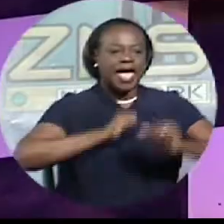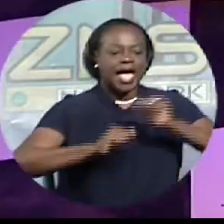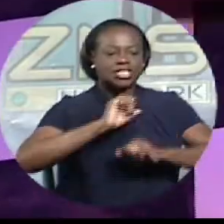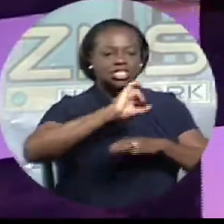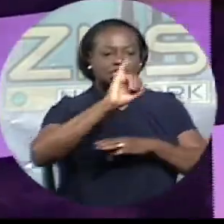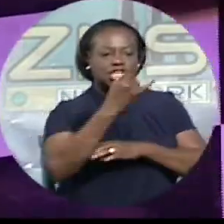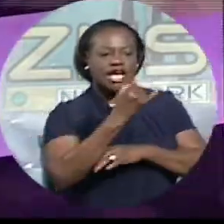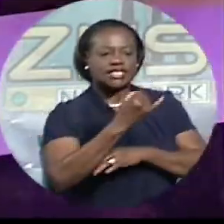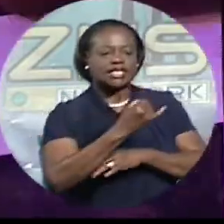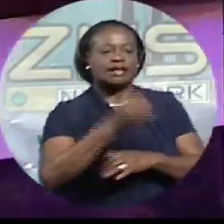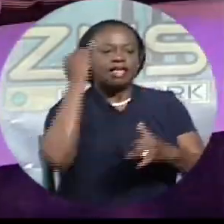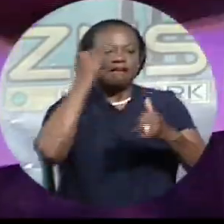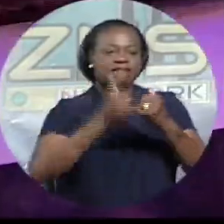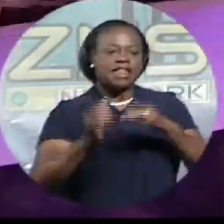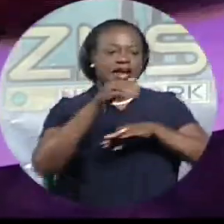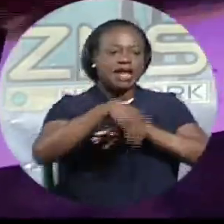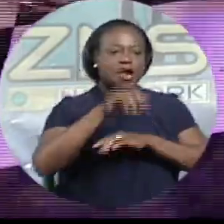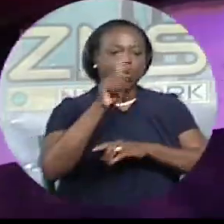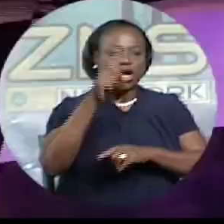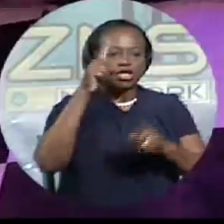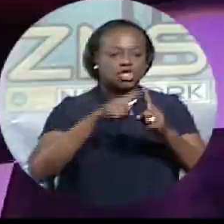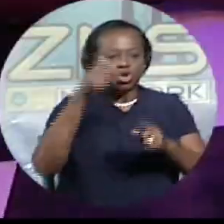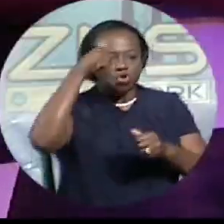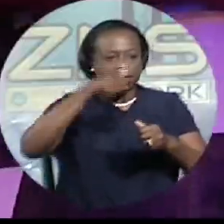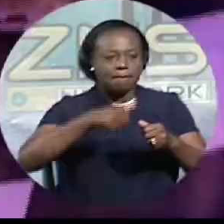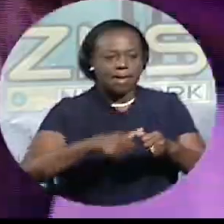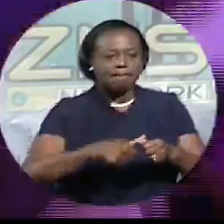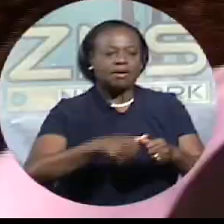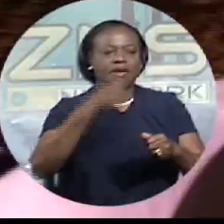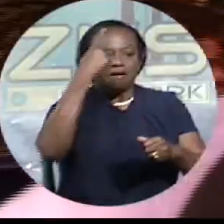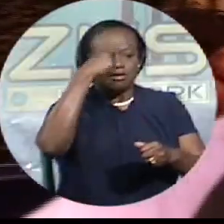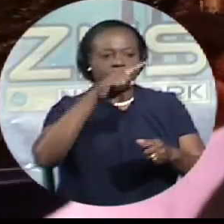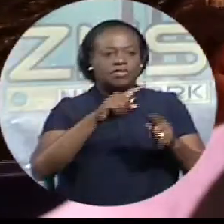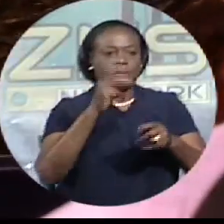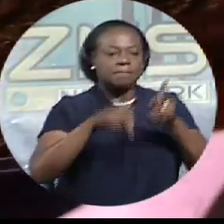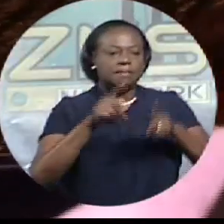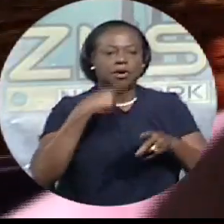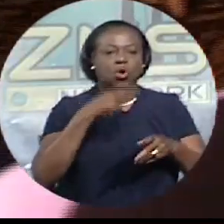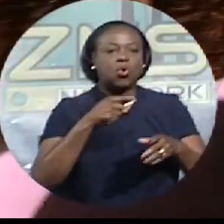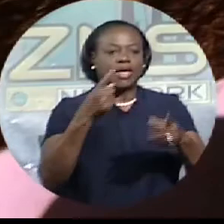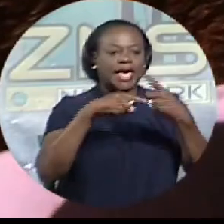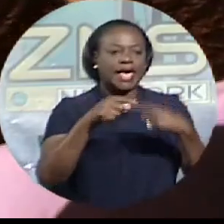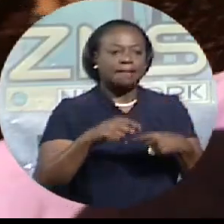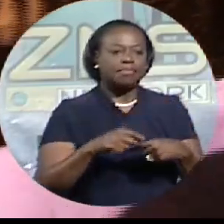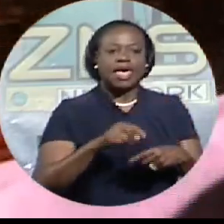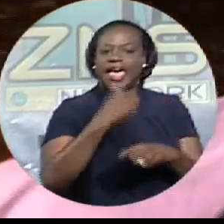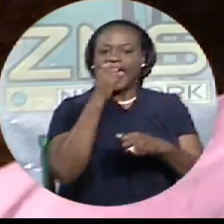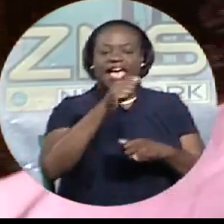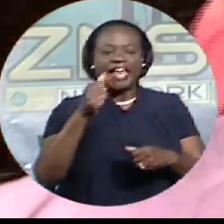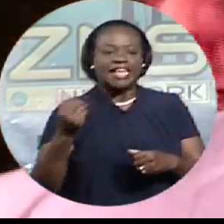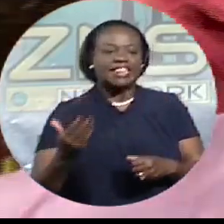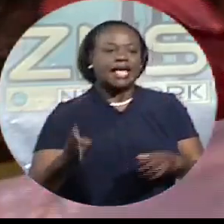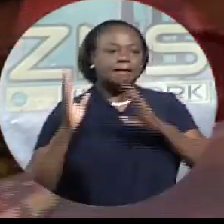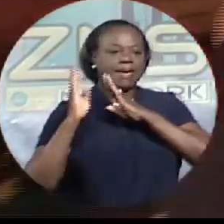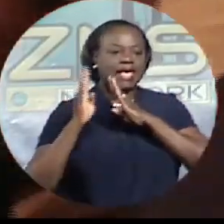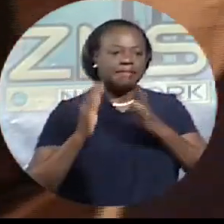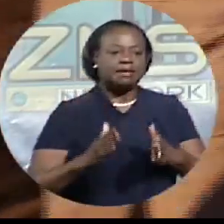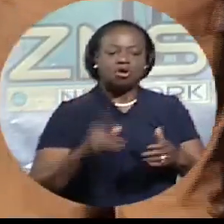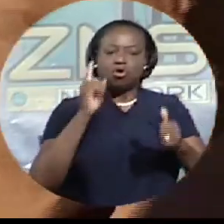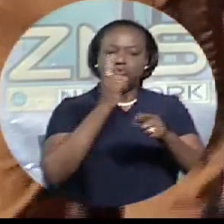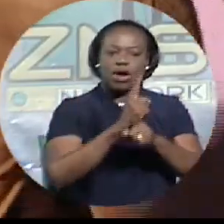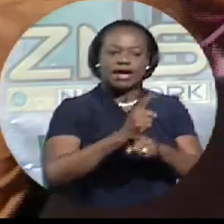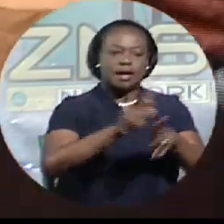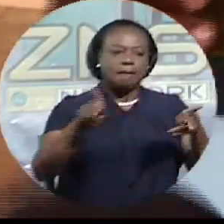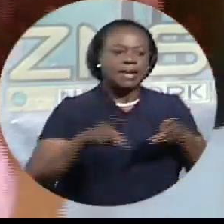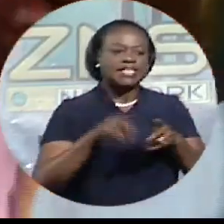The final night was one to remember for those that attended. Anything Bahamian, so it's the right place to be tonight. Sure you're